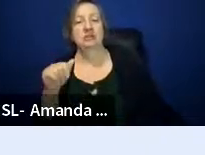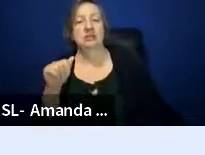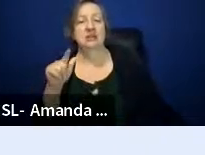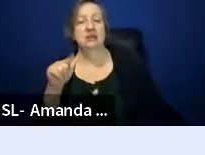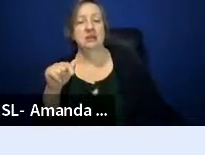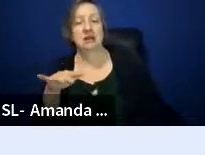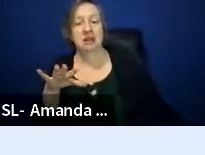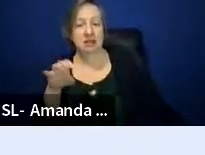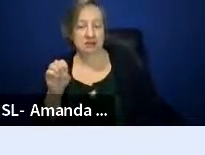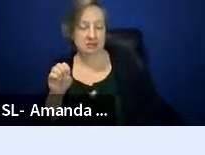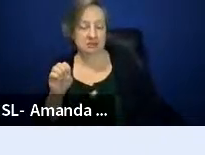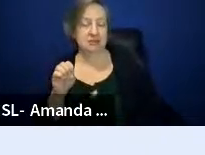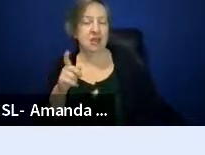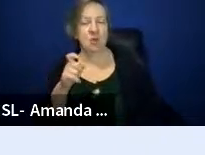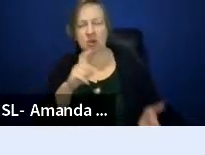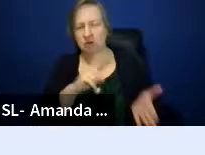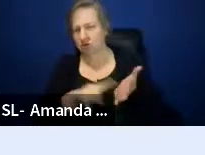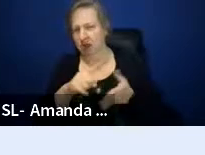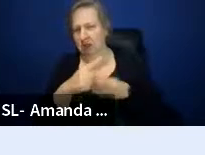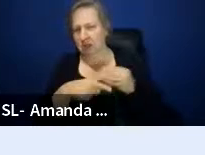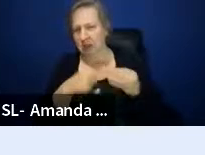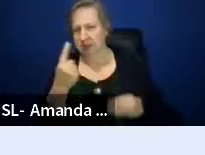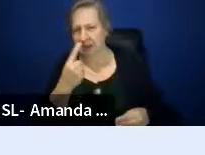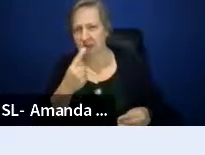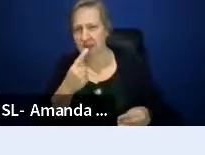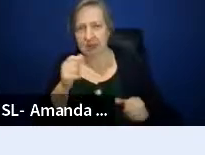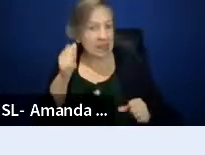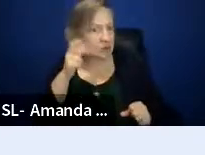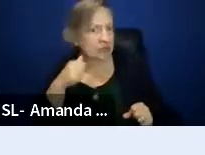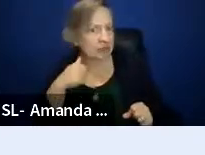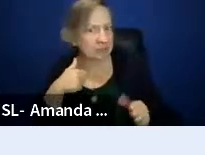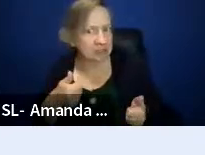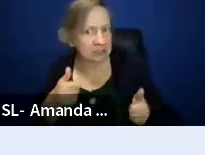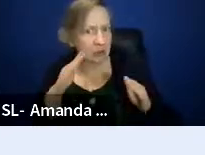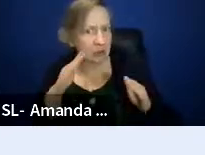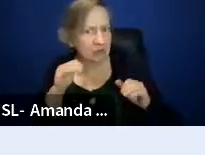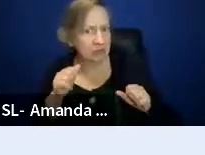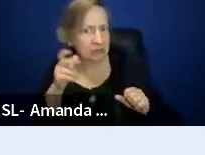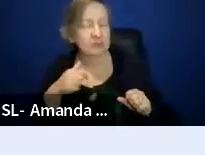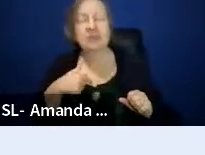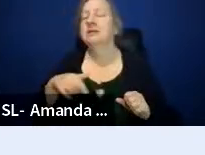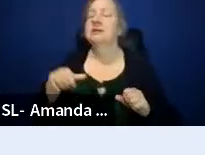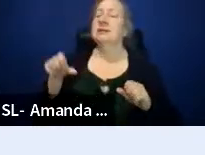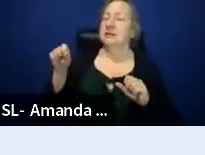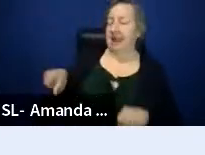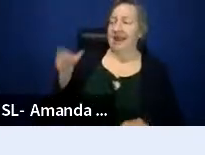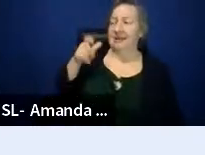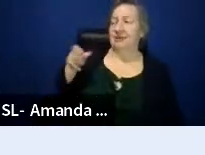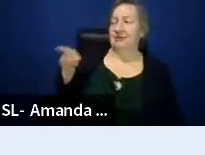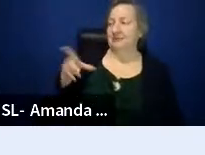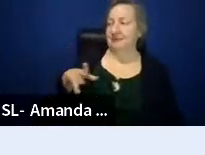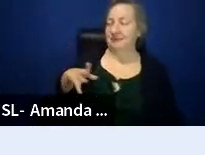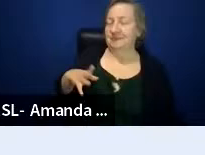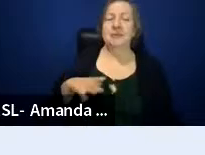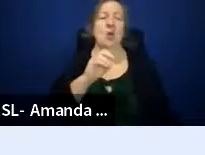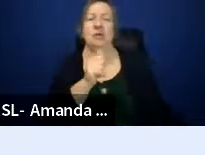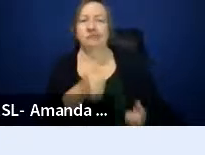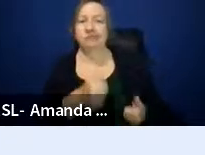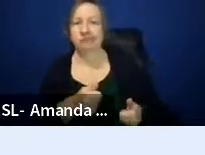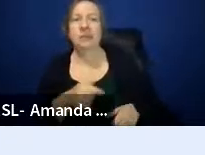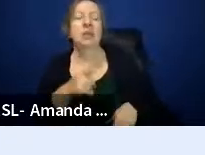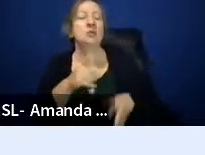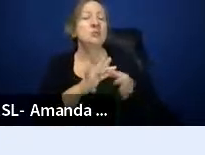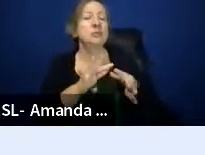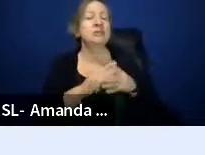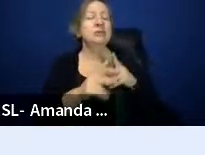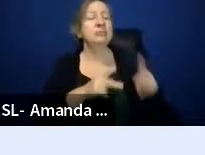something earlier. Can you hear me? Hopefully you can hear me. Yes, we can hear you. Okay, great. Earlier you mentioned, people have been